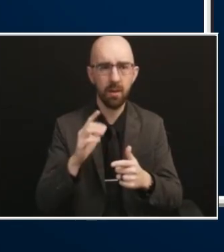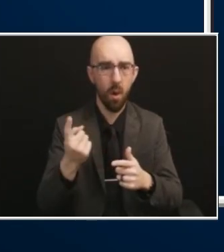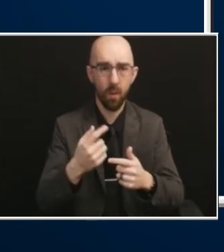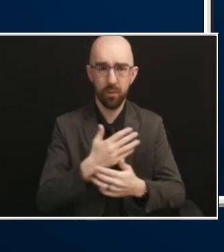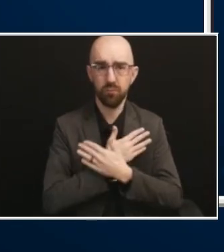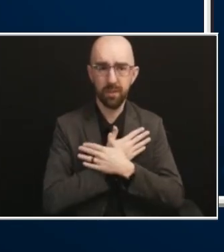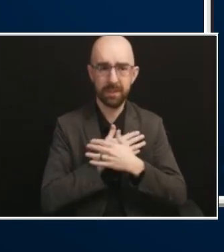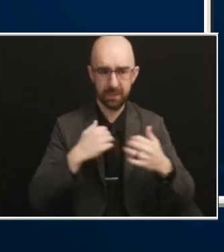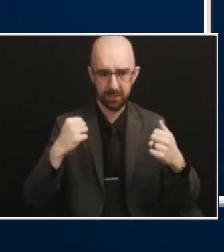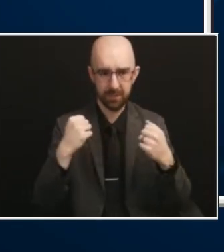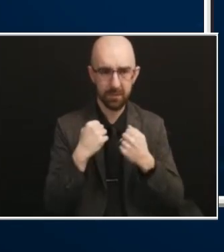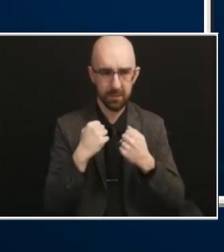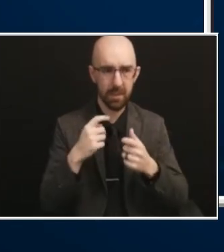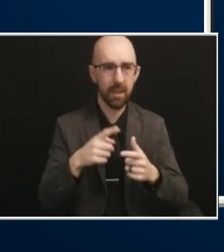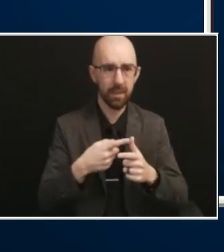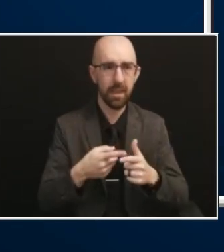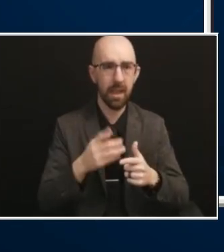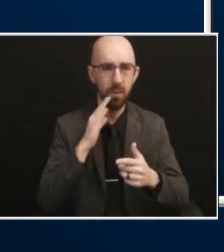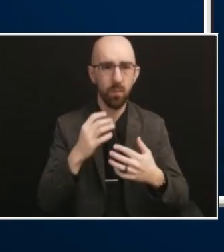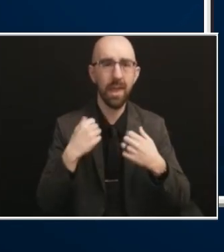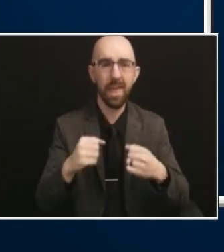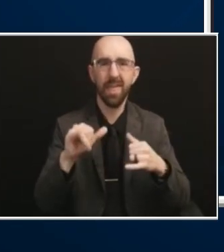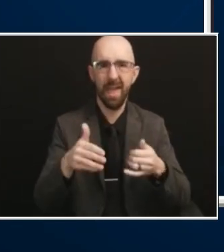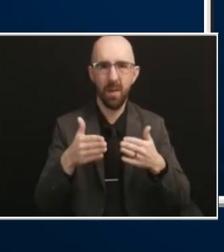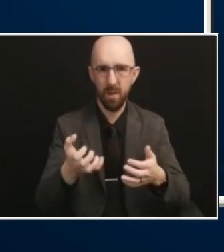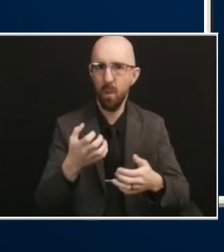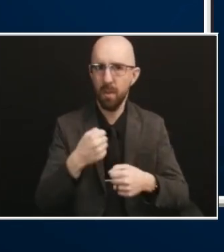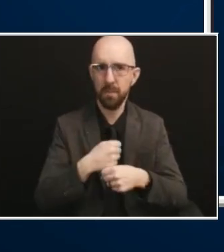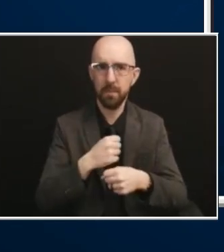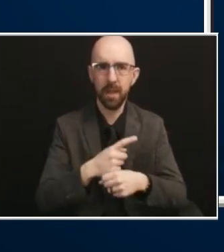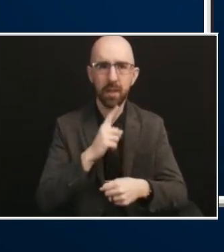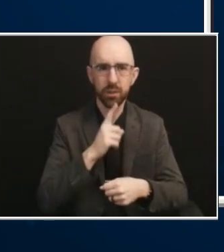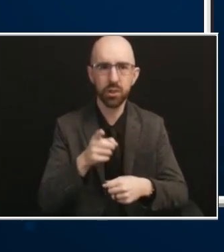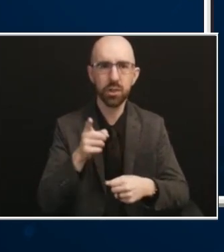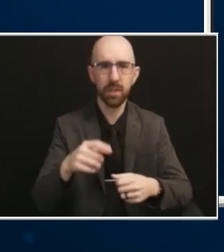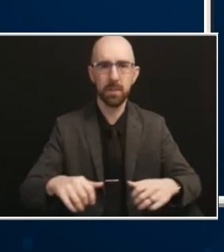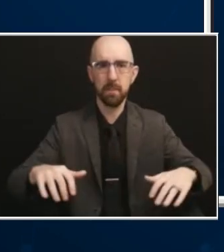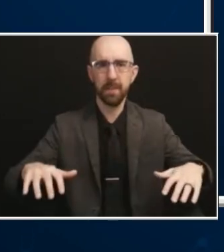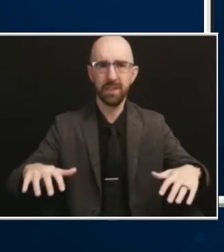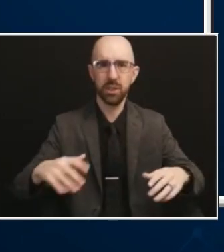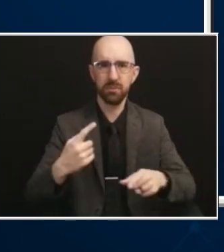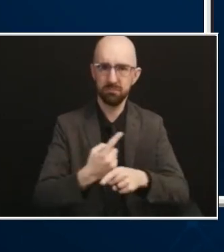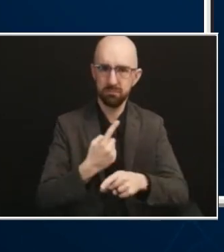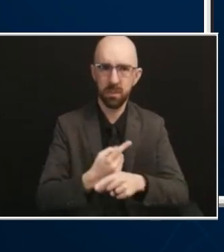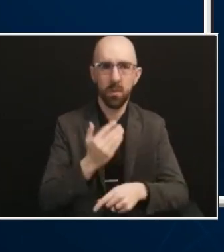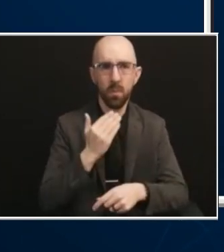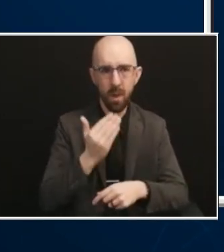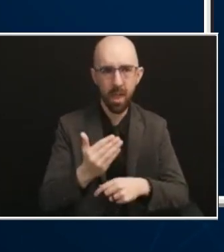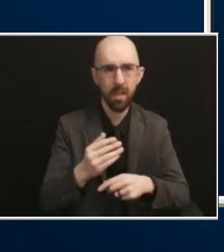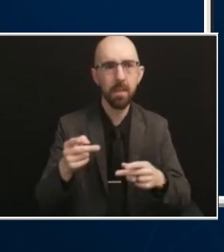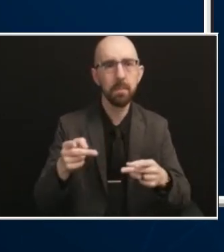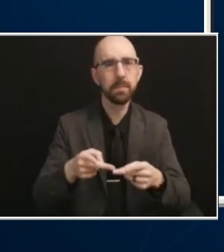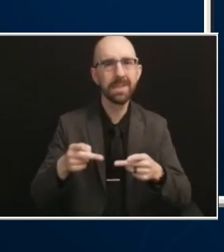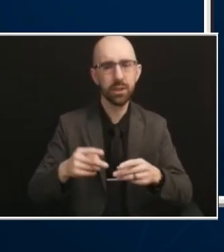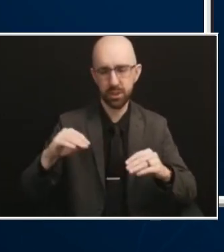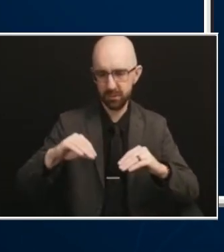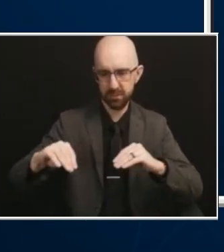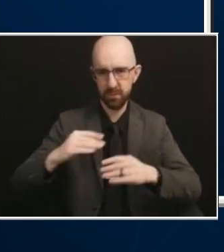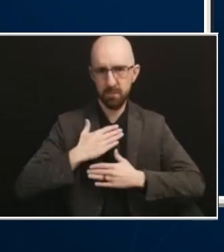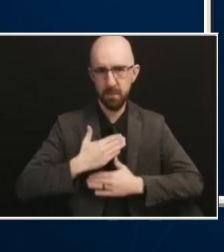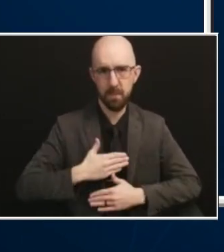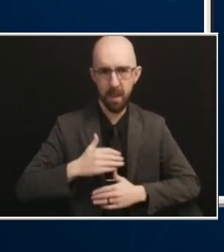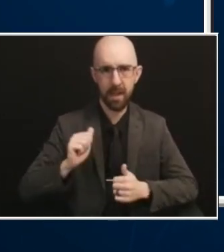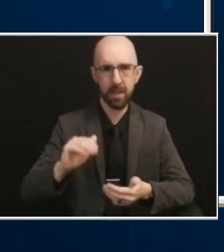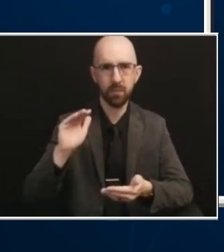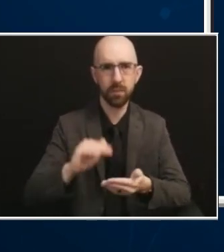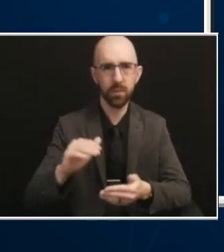side, then you'll heal that way. So we wanted to make sure that he was positioning well, and the positioning can also help reduce edema or